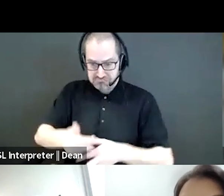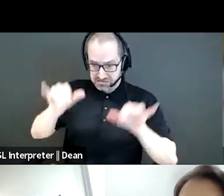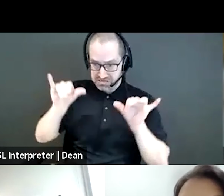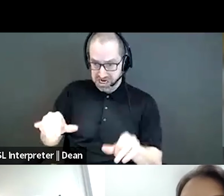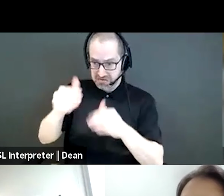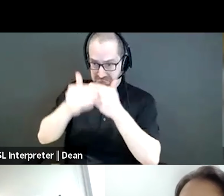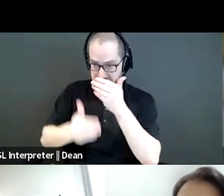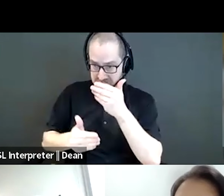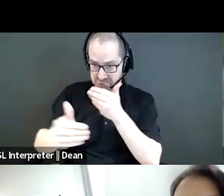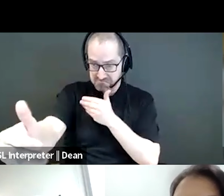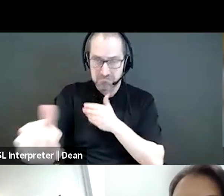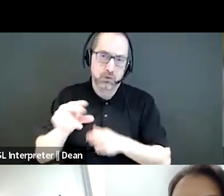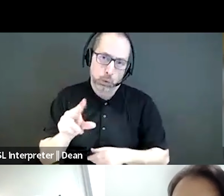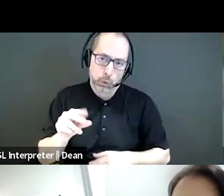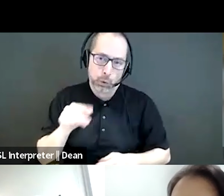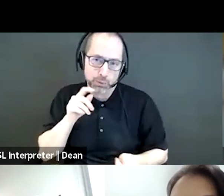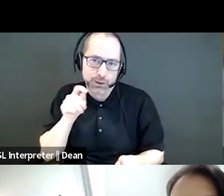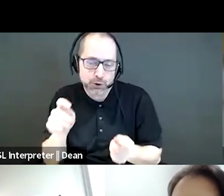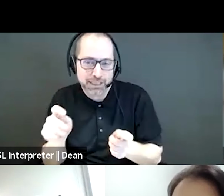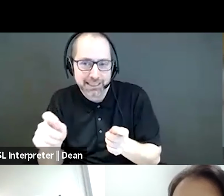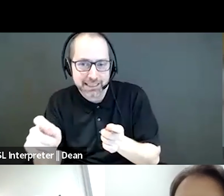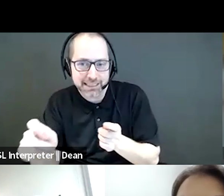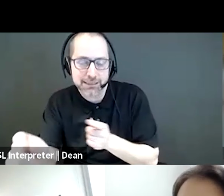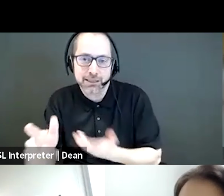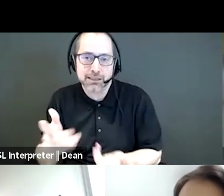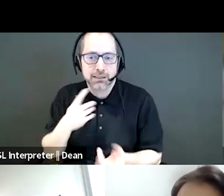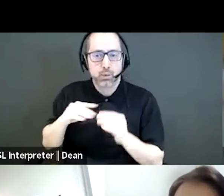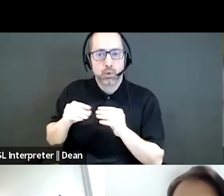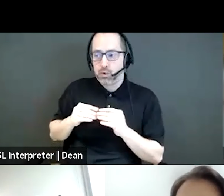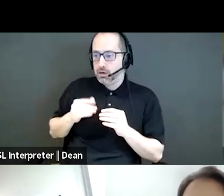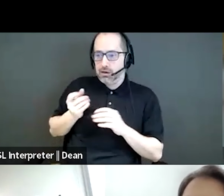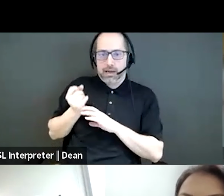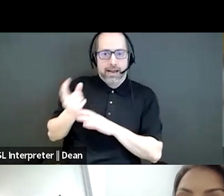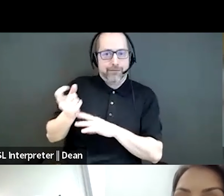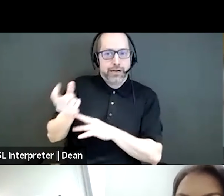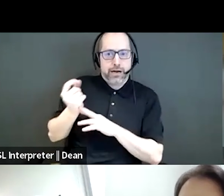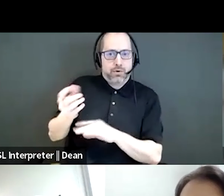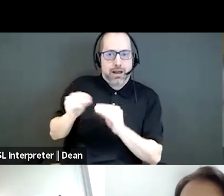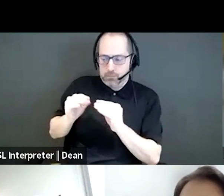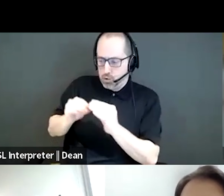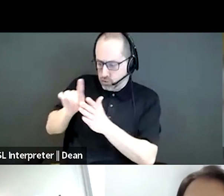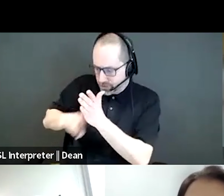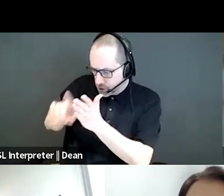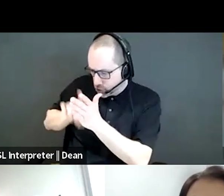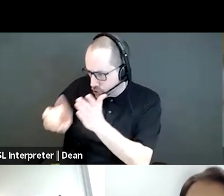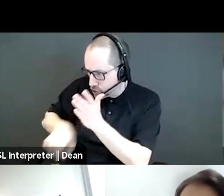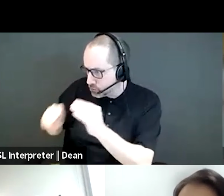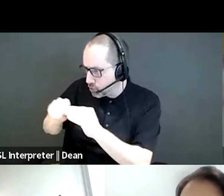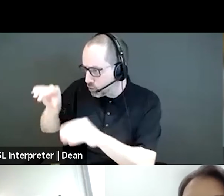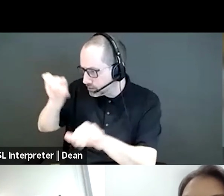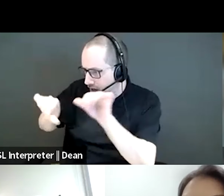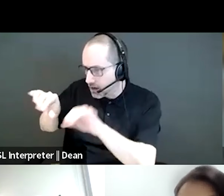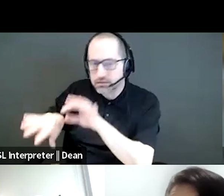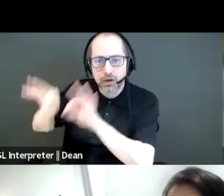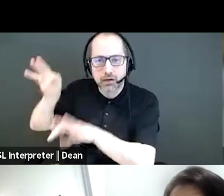it changes and evolves over time. More researchers come every time that are implemented and